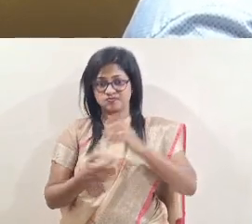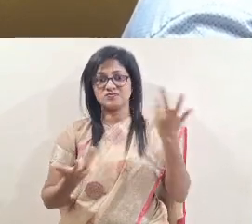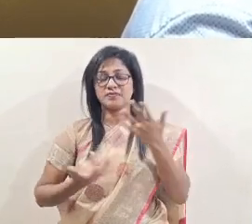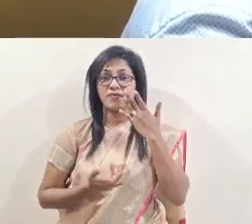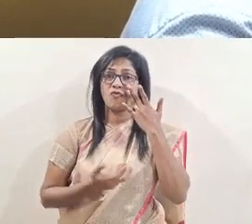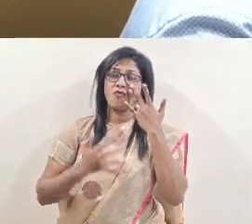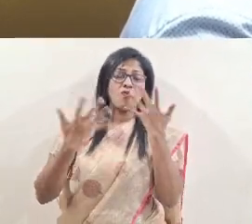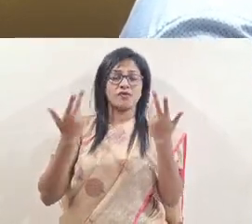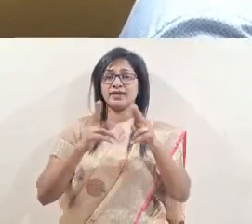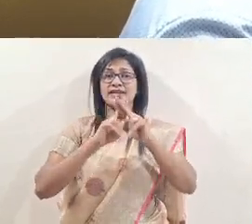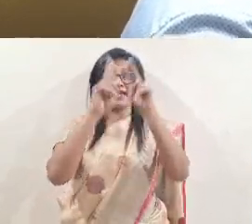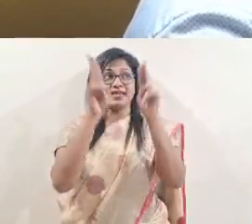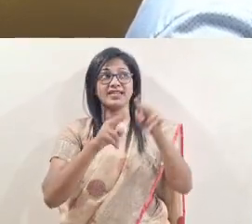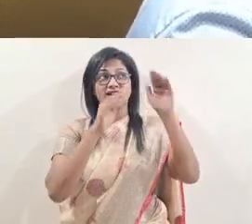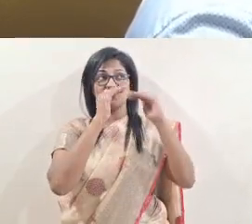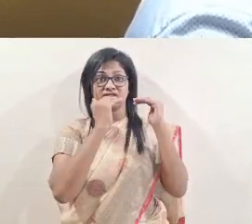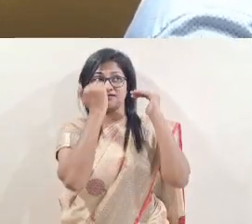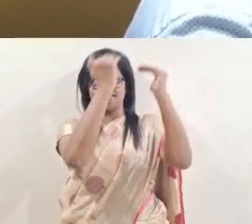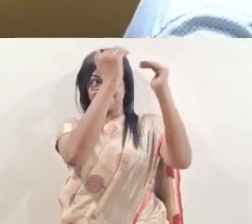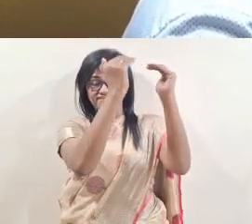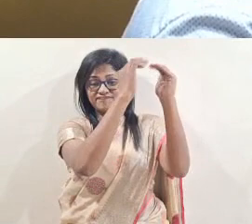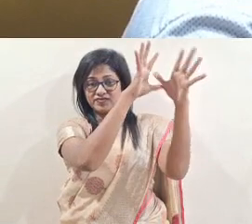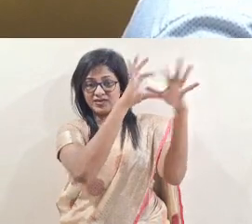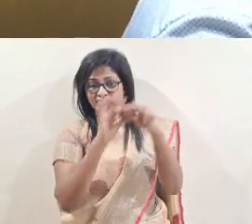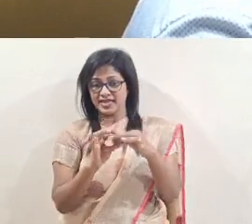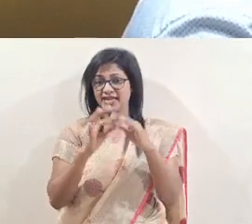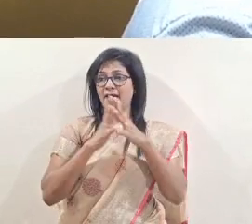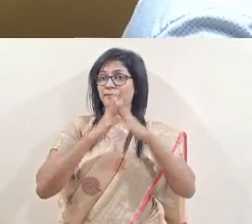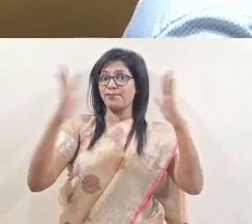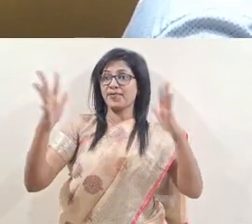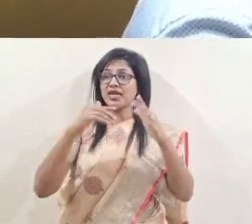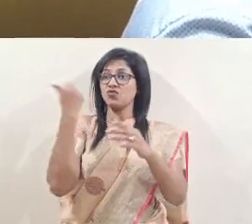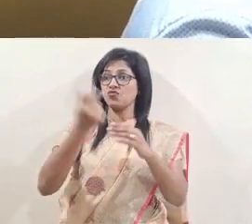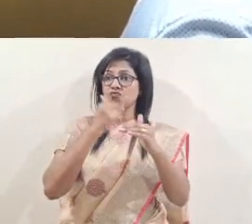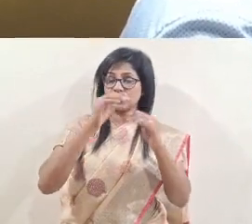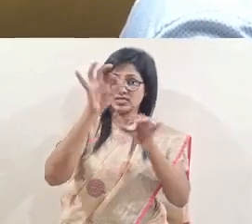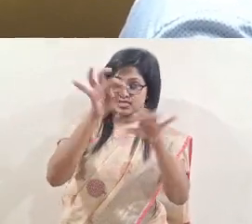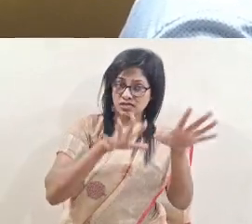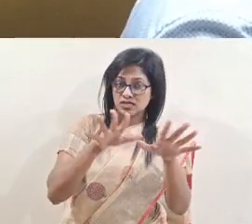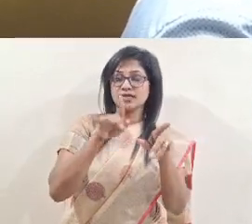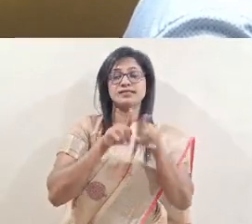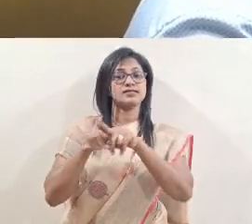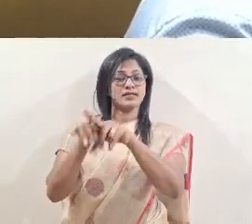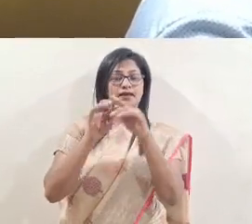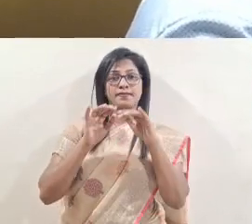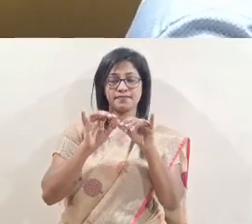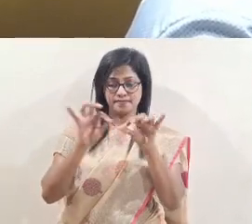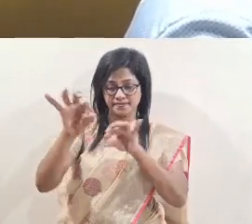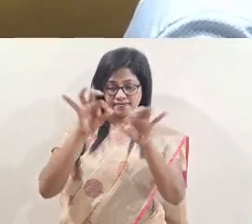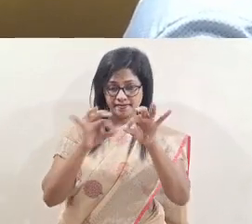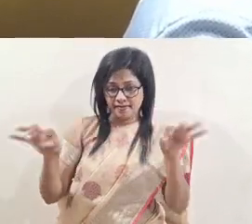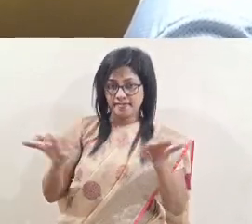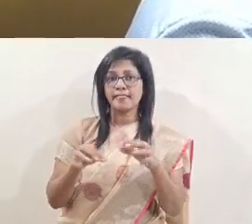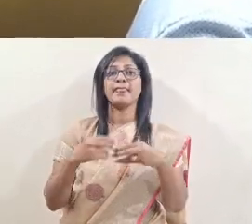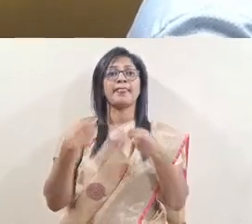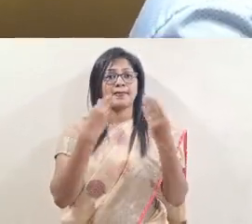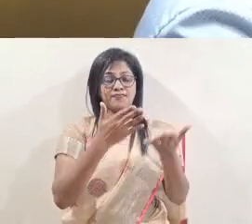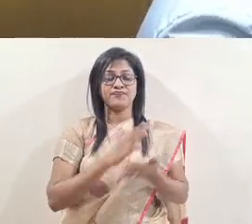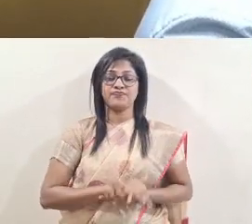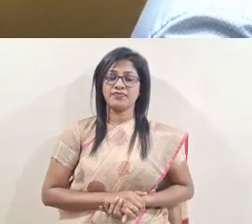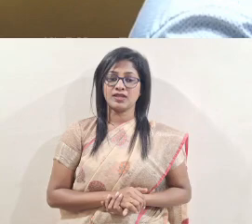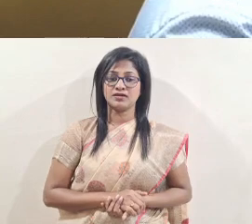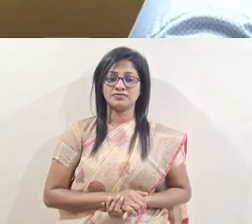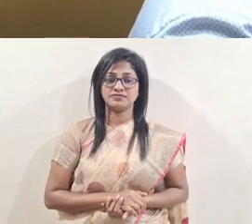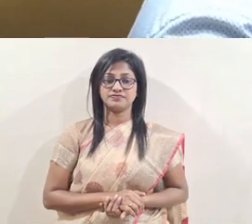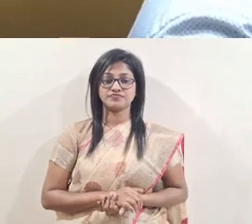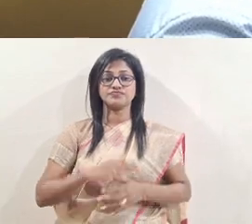international benchmarking for high density cities of similar size that have, provided